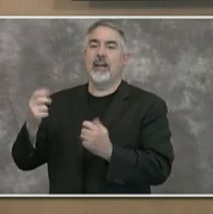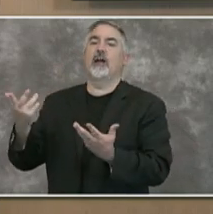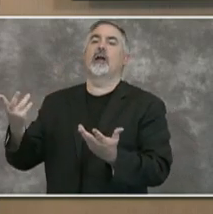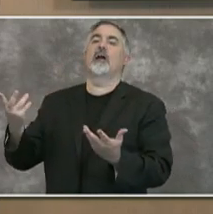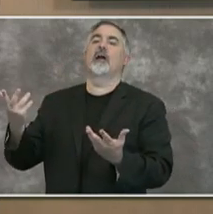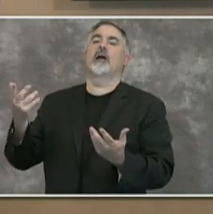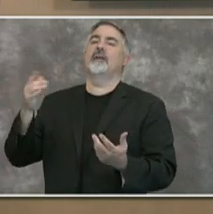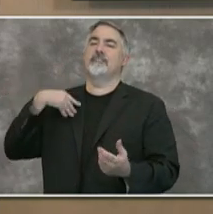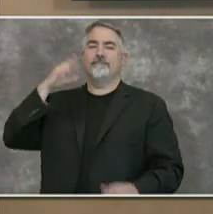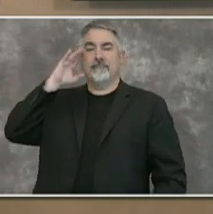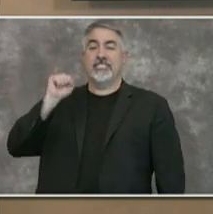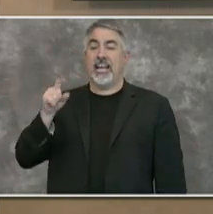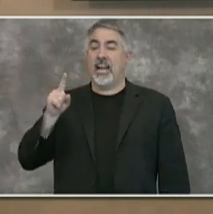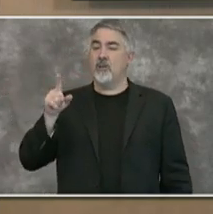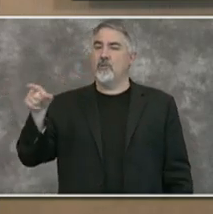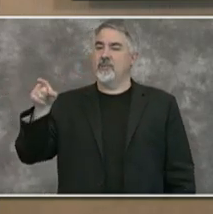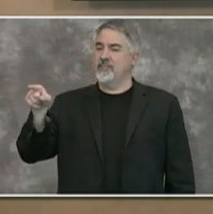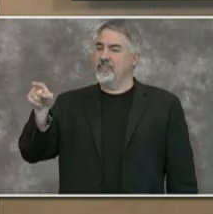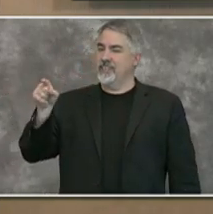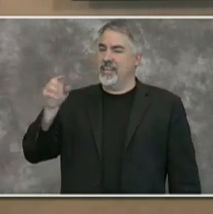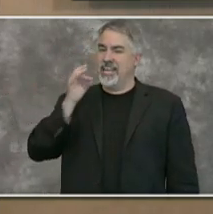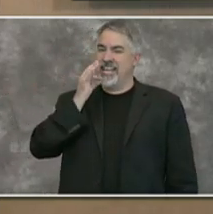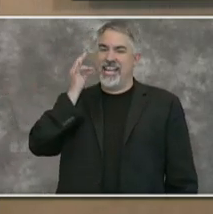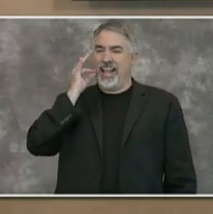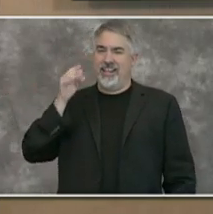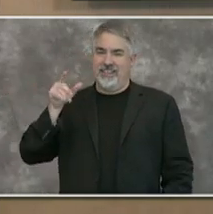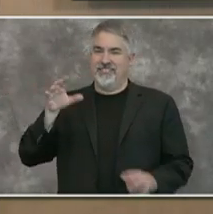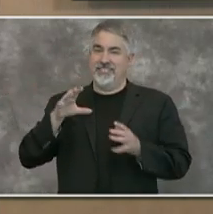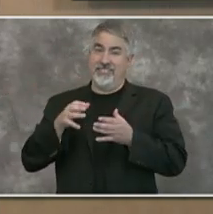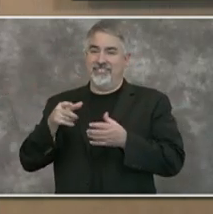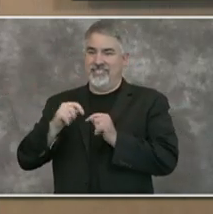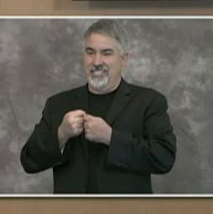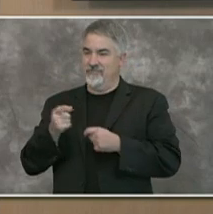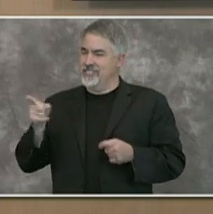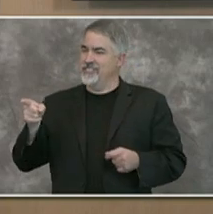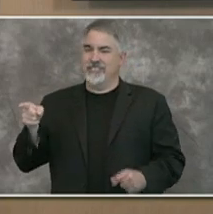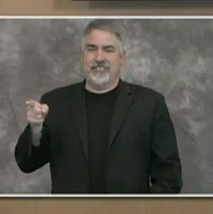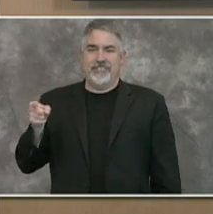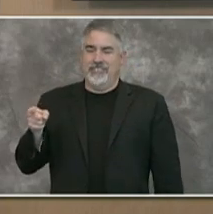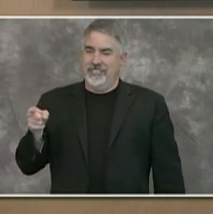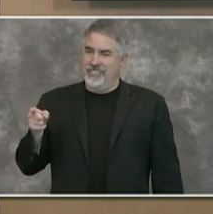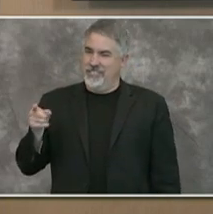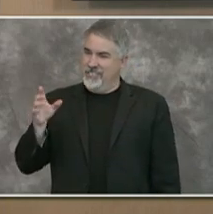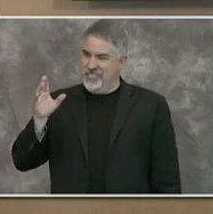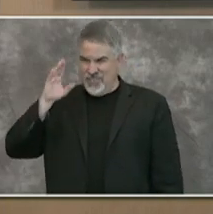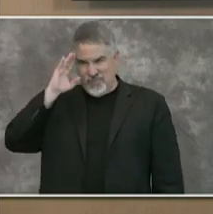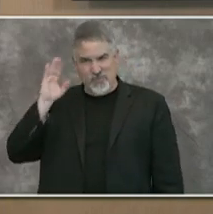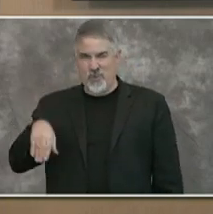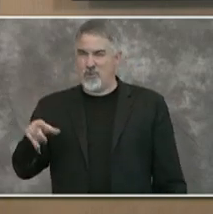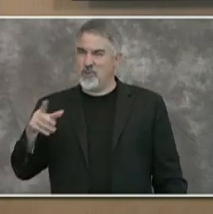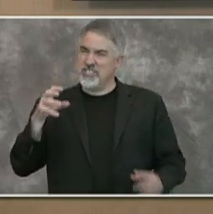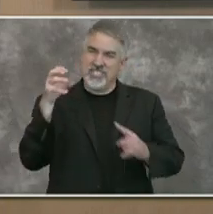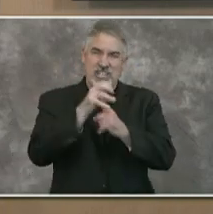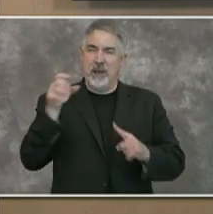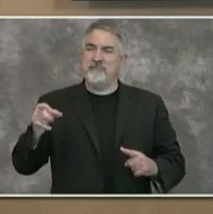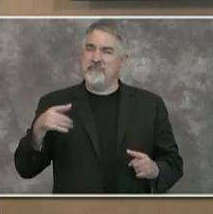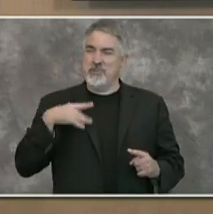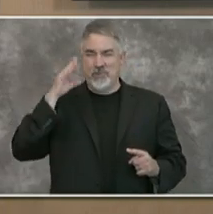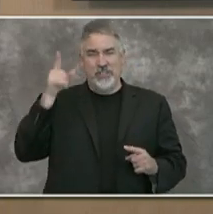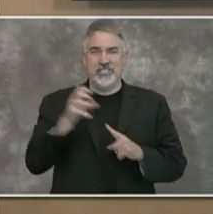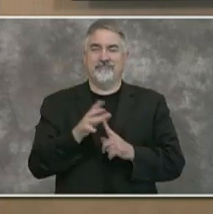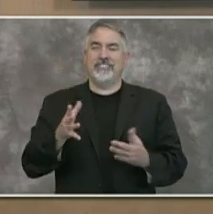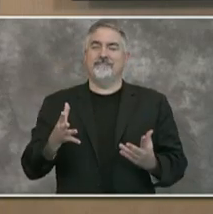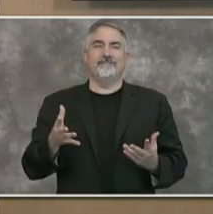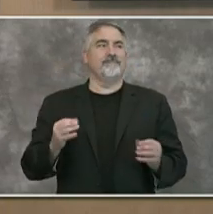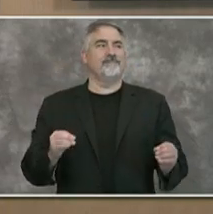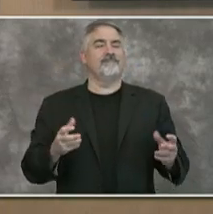State Aztecs would have been playing in the weekend game, which would have been scheduled the championship game for tomorrow. We can't get together